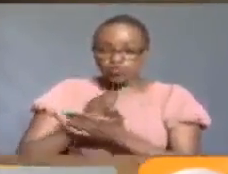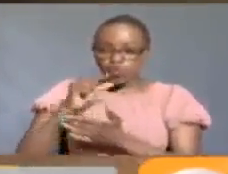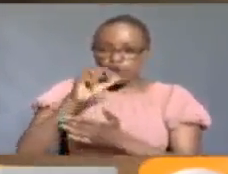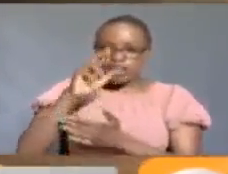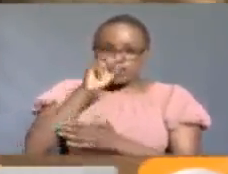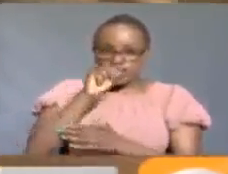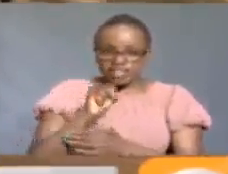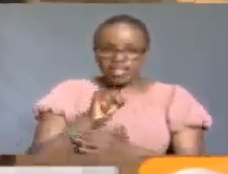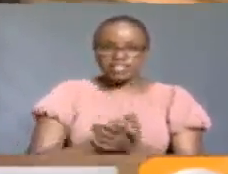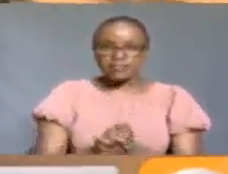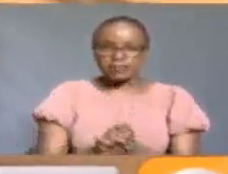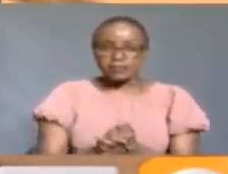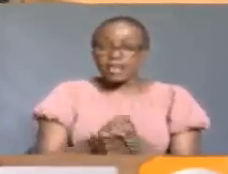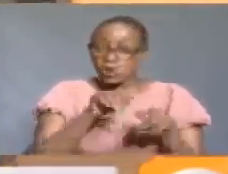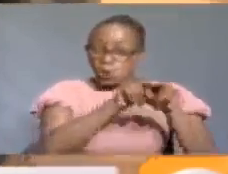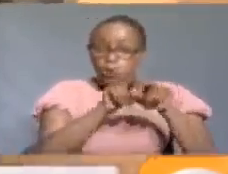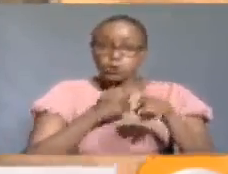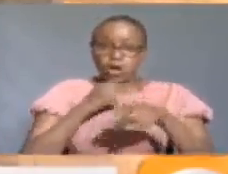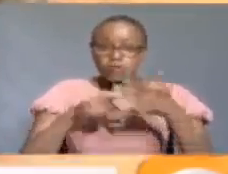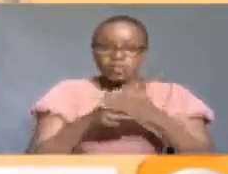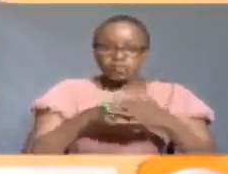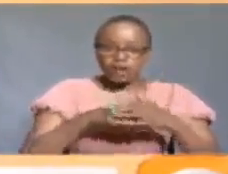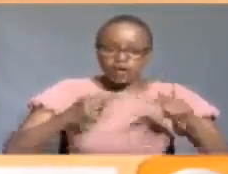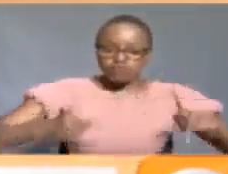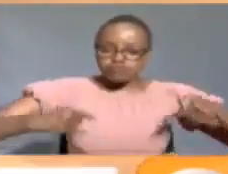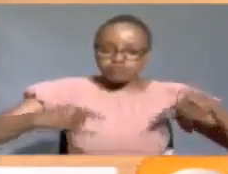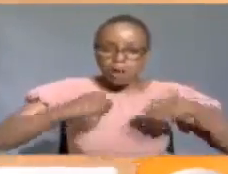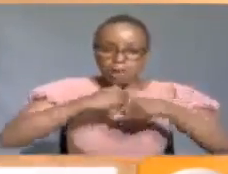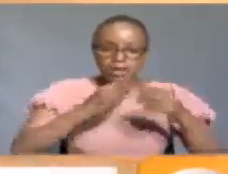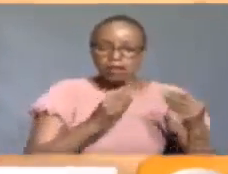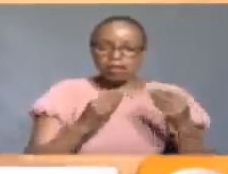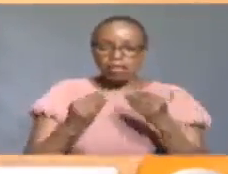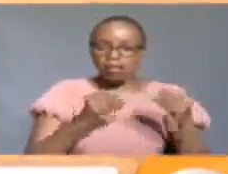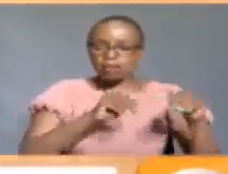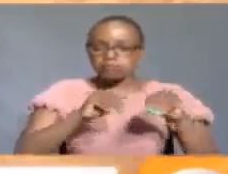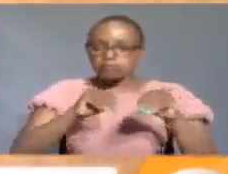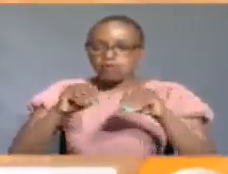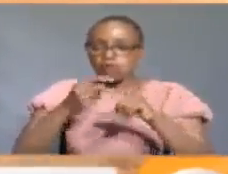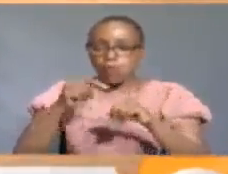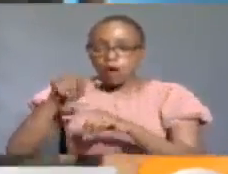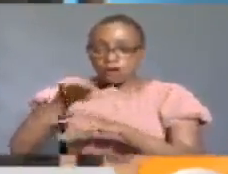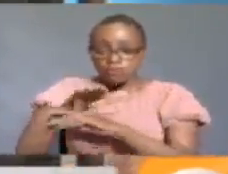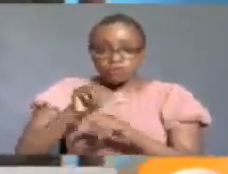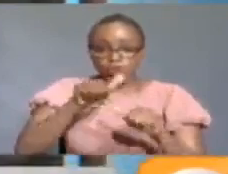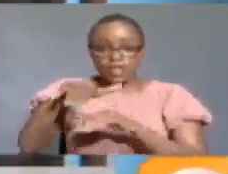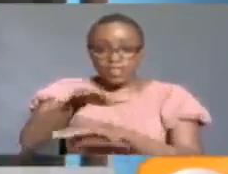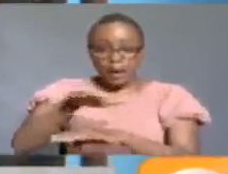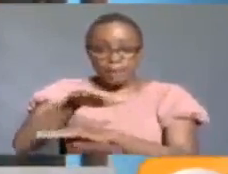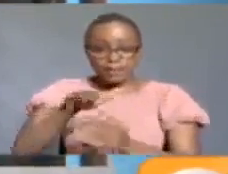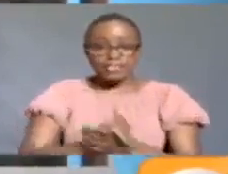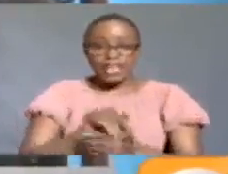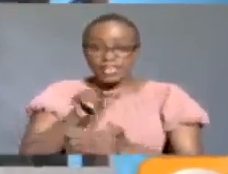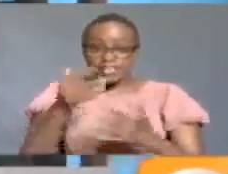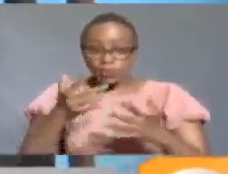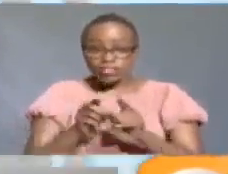springs. It also has inbuilt wheels, which make it easy to move it from one point to another. This is